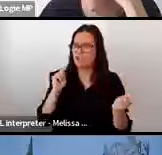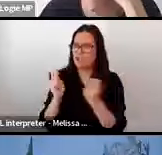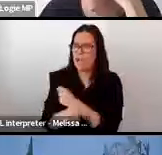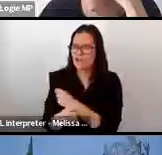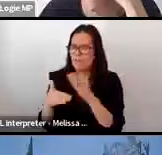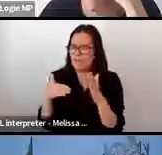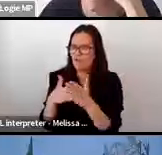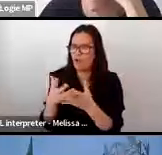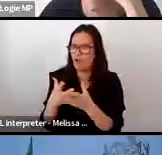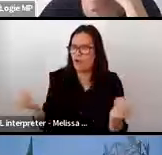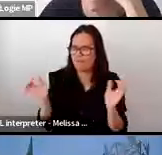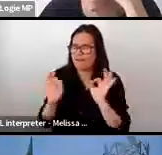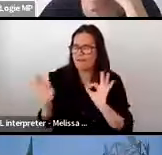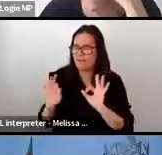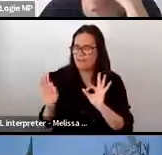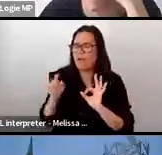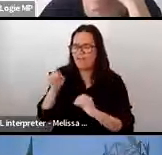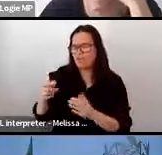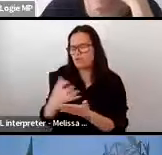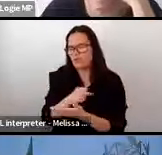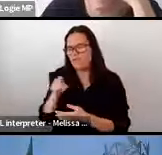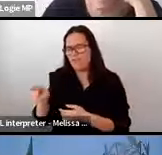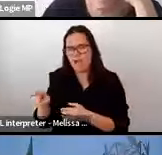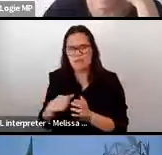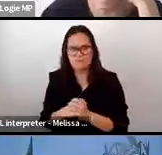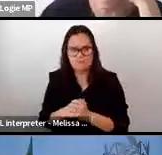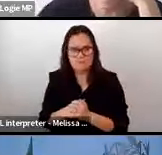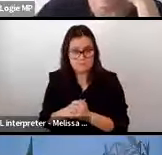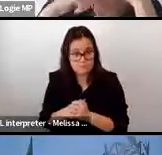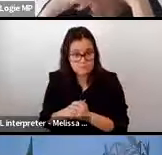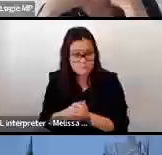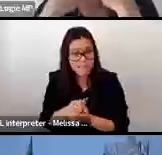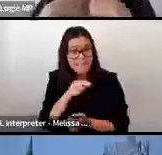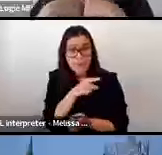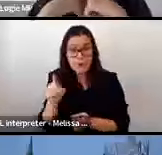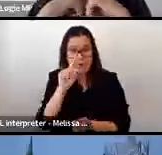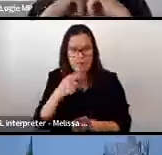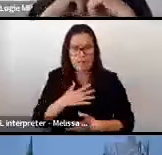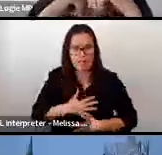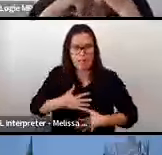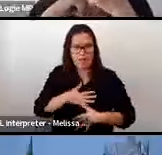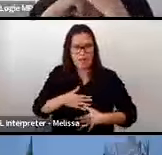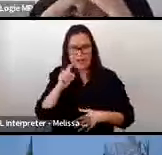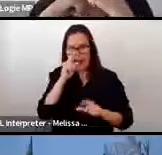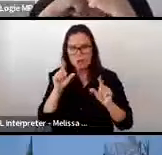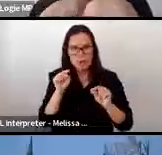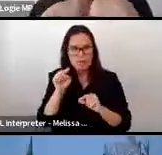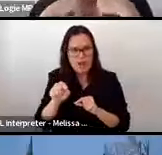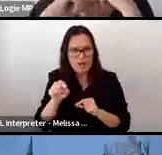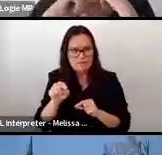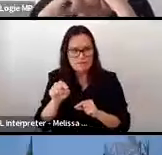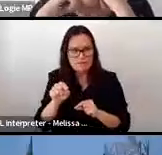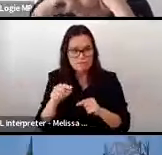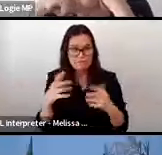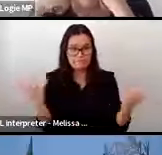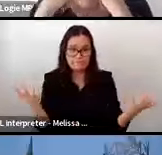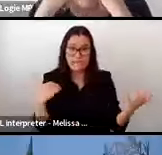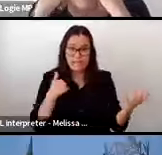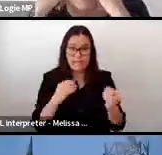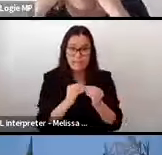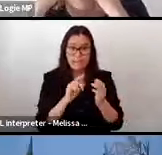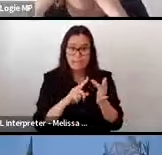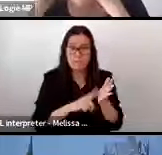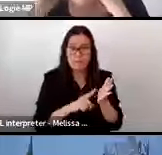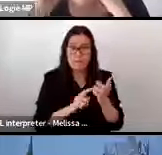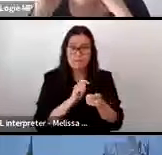And if I could ask you to please do that, because if you can't do that, then please work on strengthening this bill before it gets